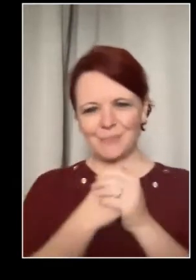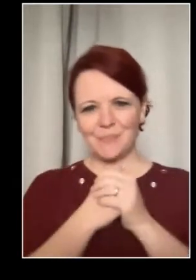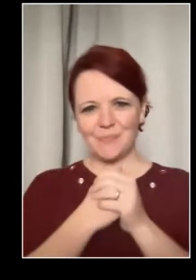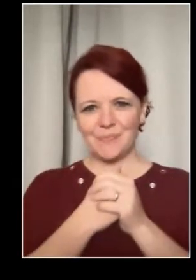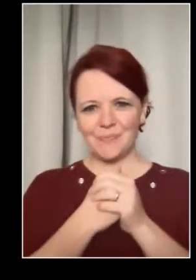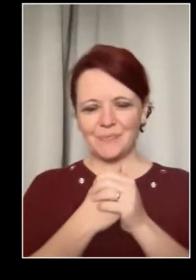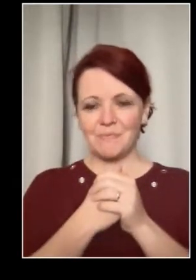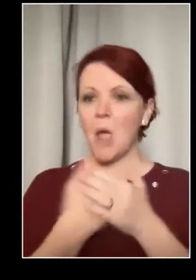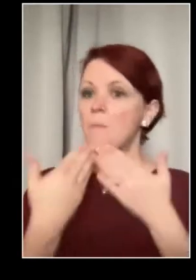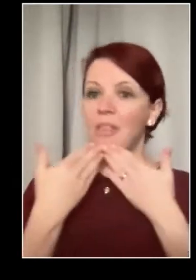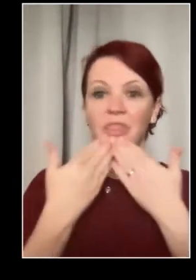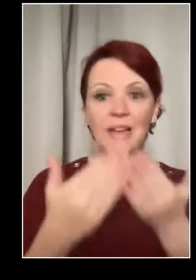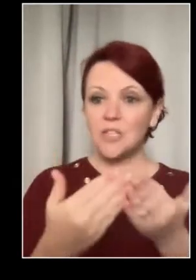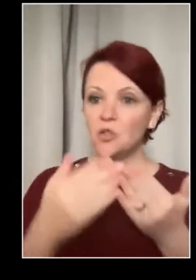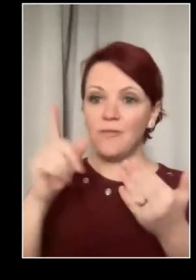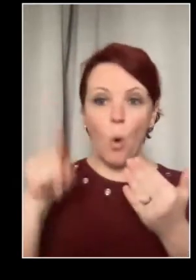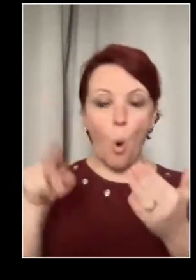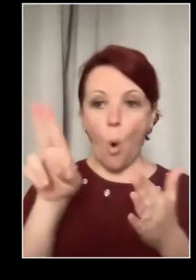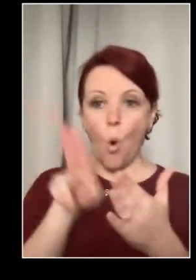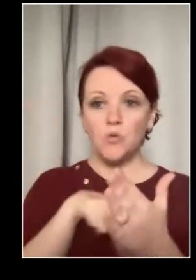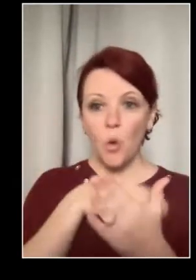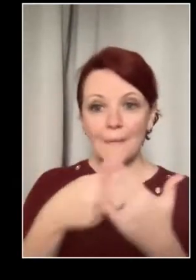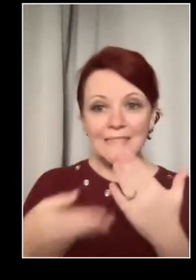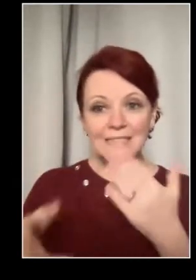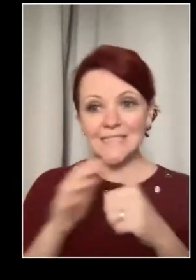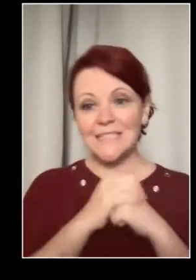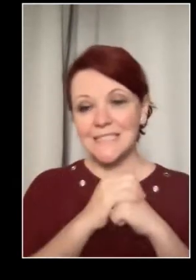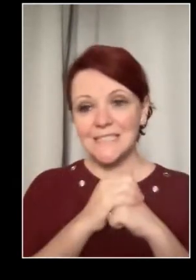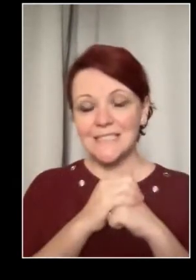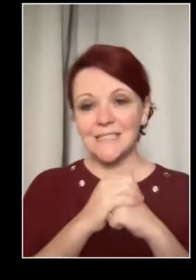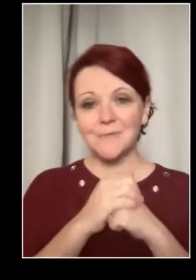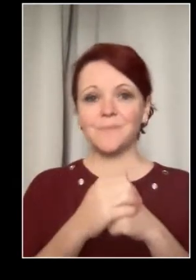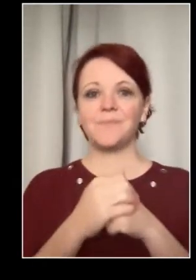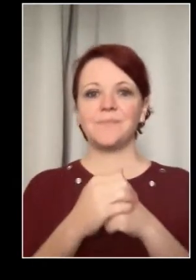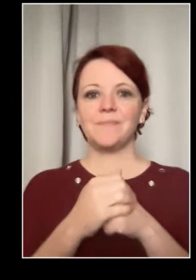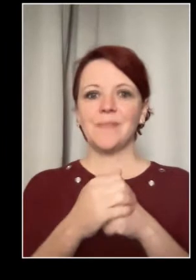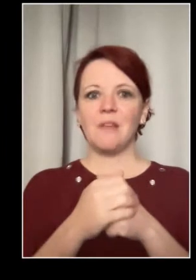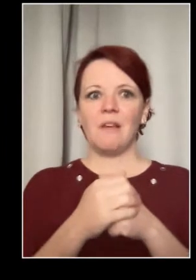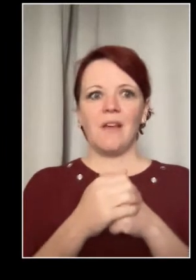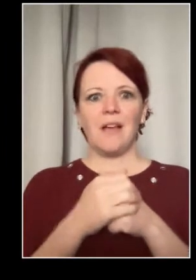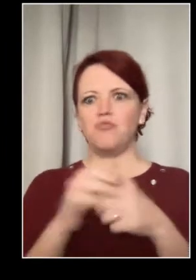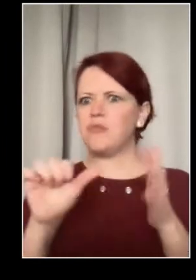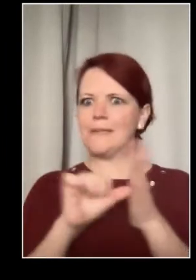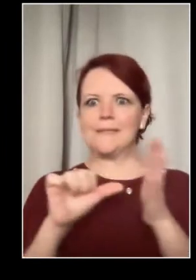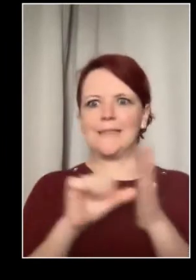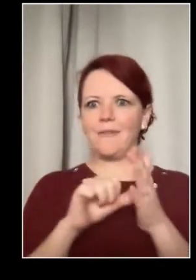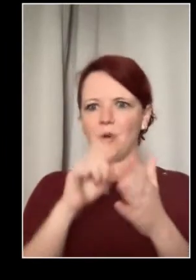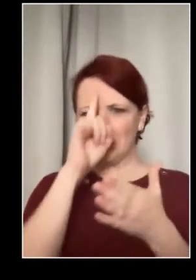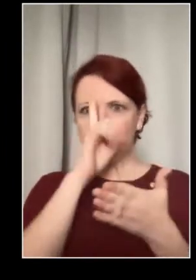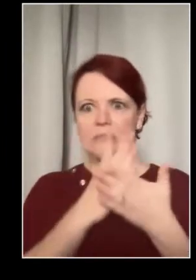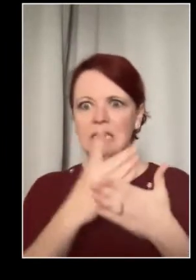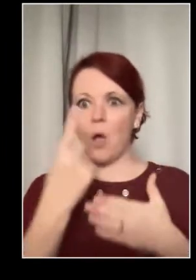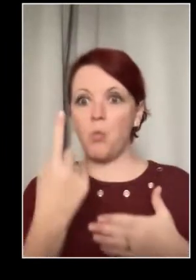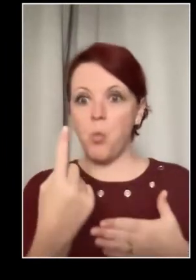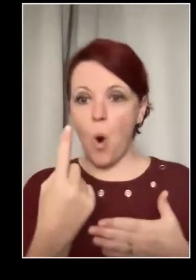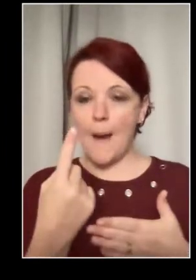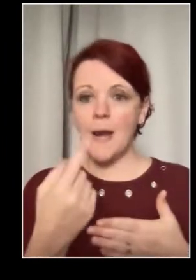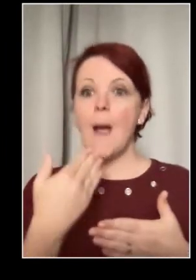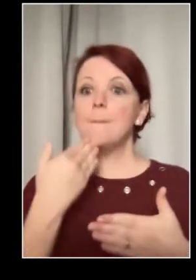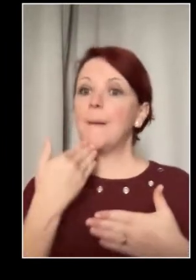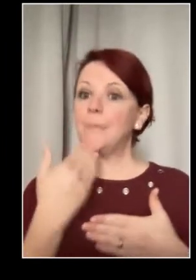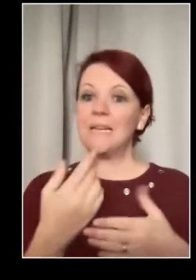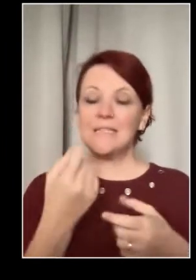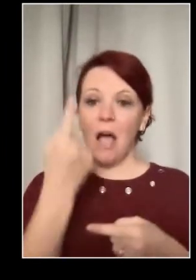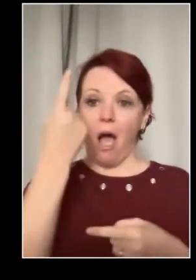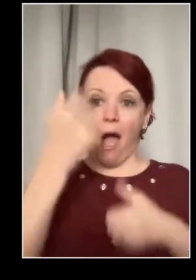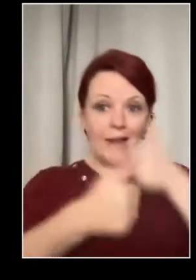making a difference through apprenticeships up and down the country. Of course, the judges just couldn't end there, because dear viewer, please hold the line, highly commended in